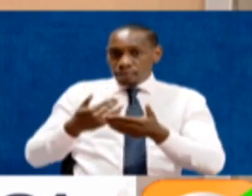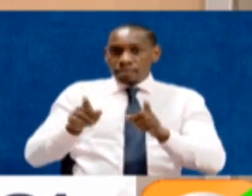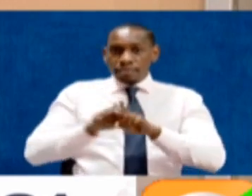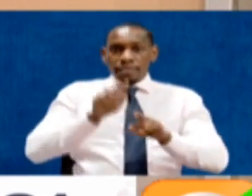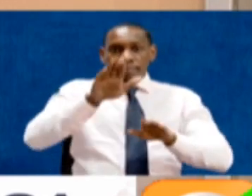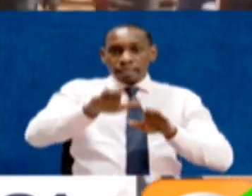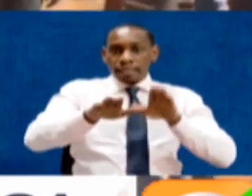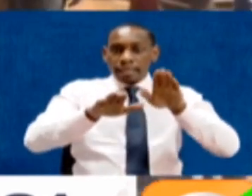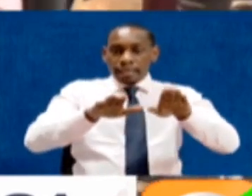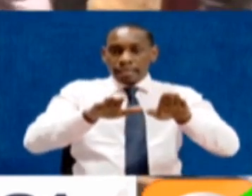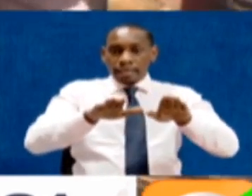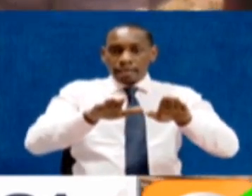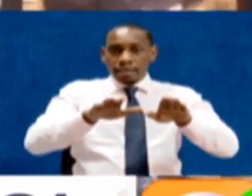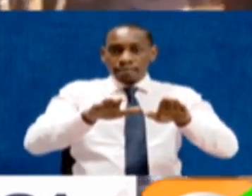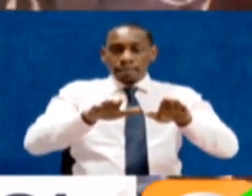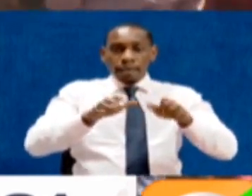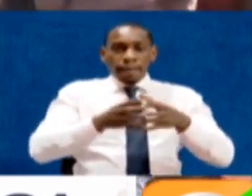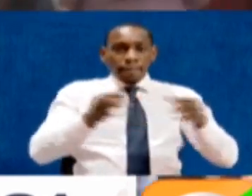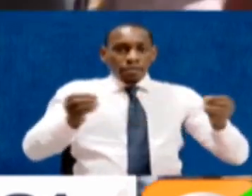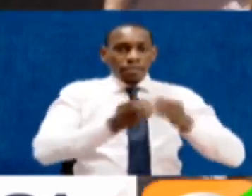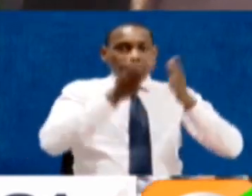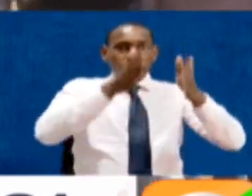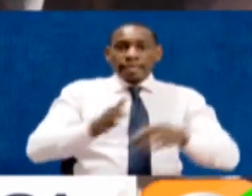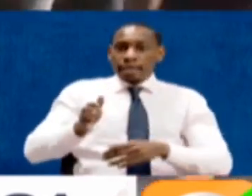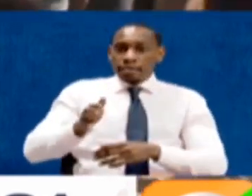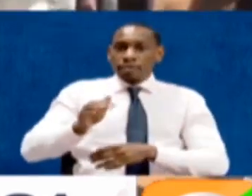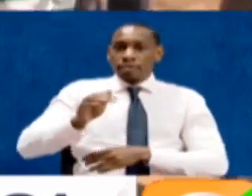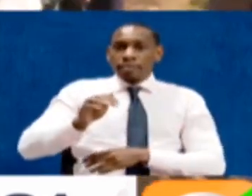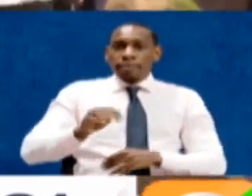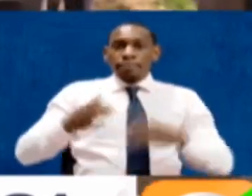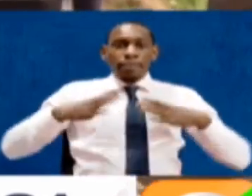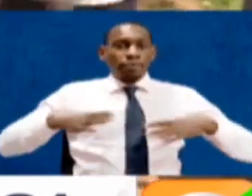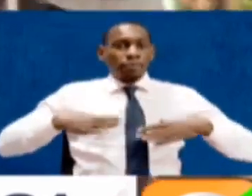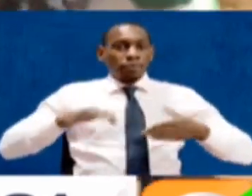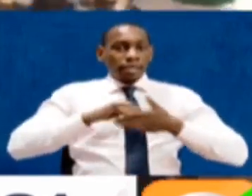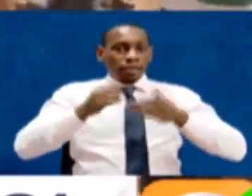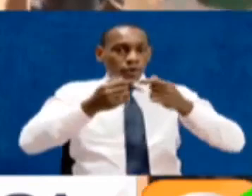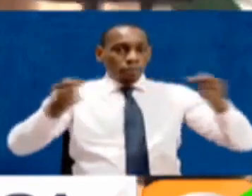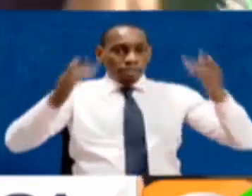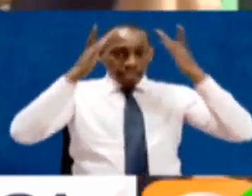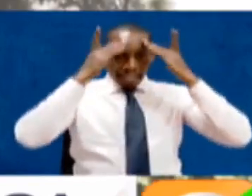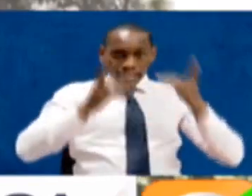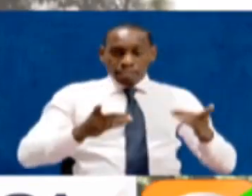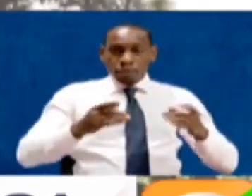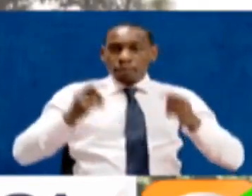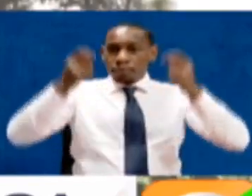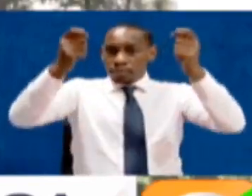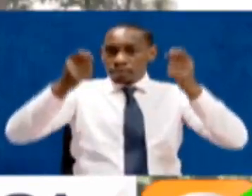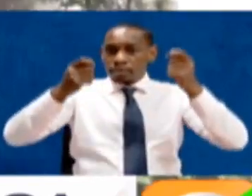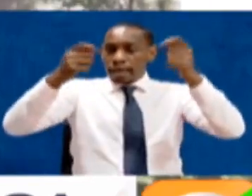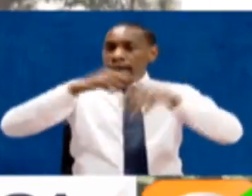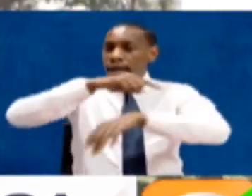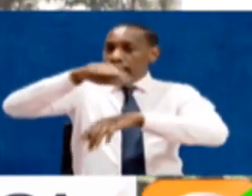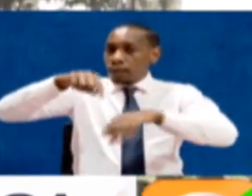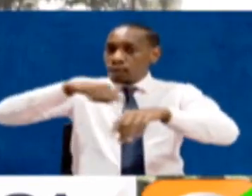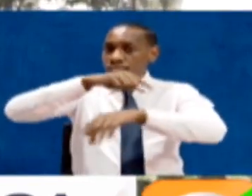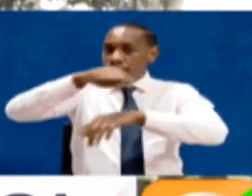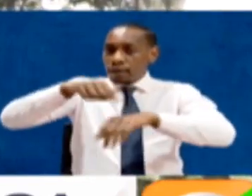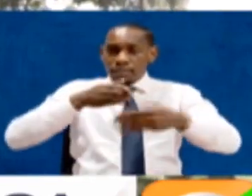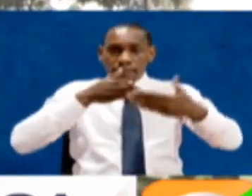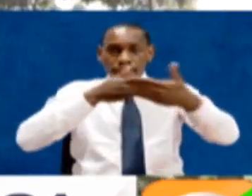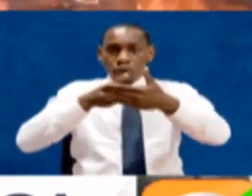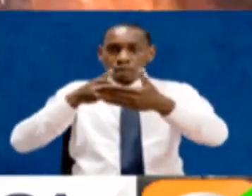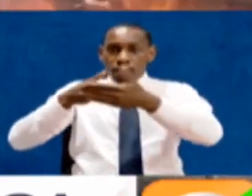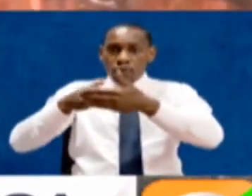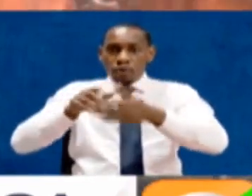Ward, represented by the Kirinyaga County Majority Leader, residents opposed to the decision protested for several hours,